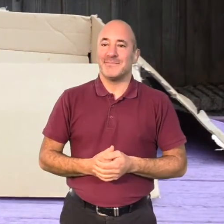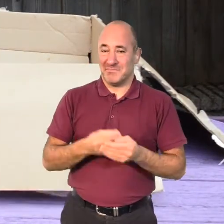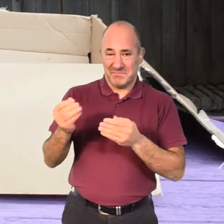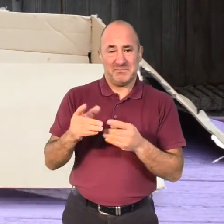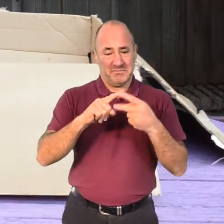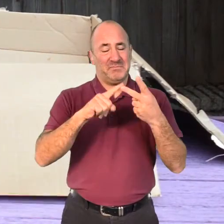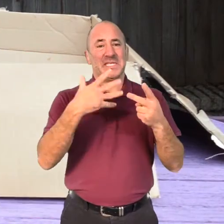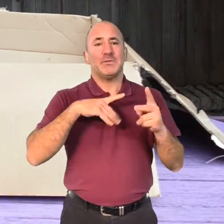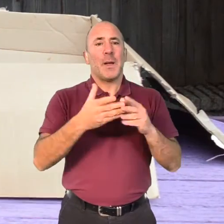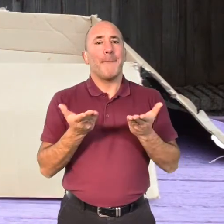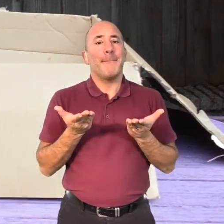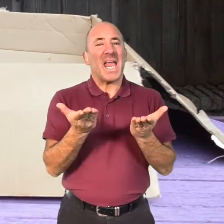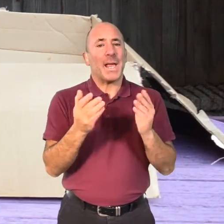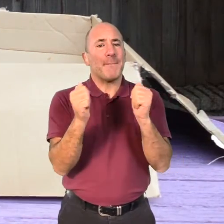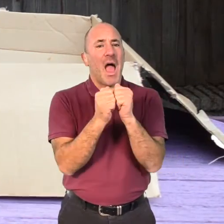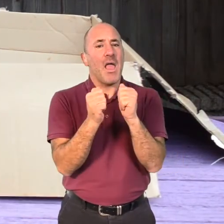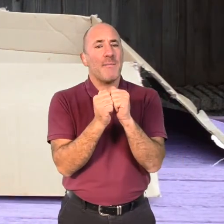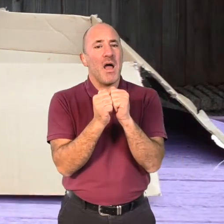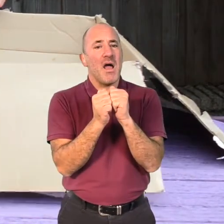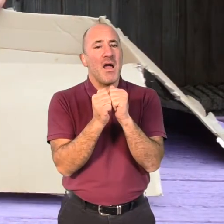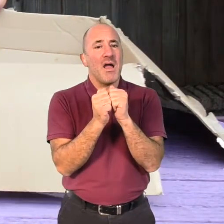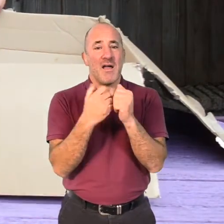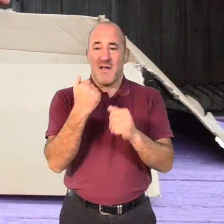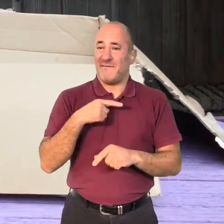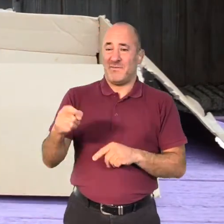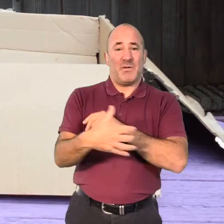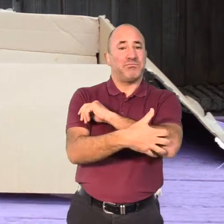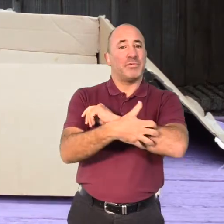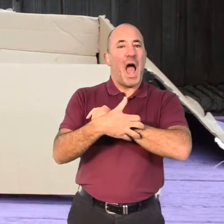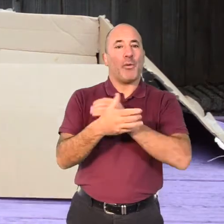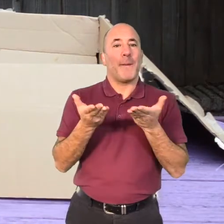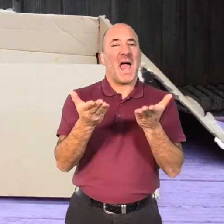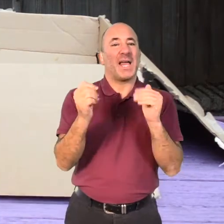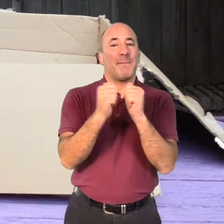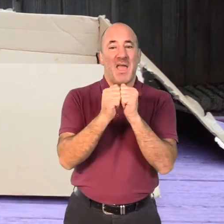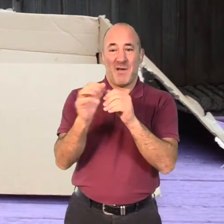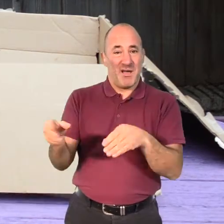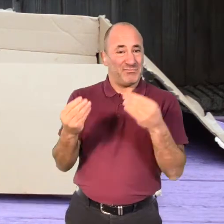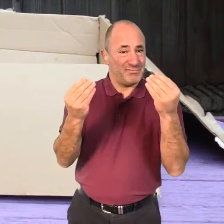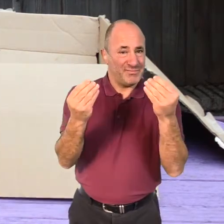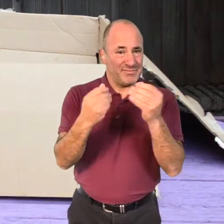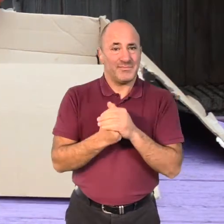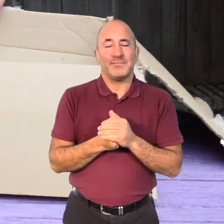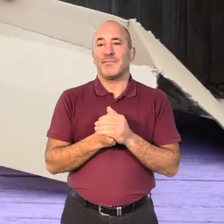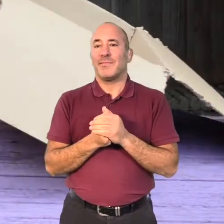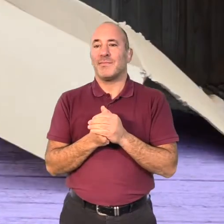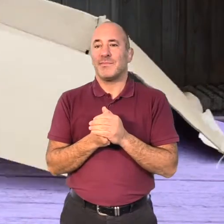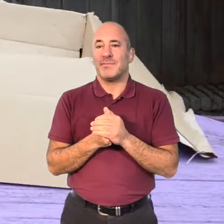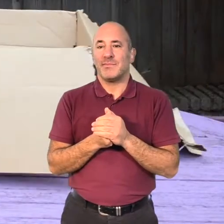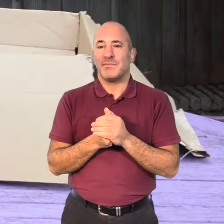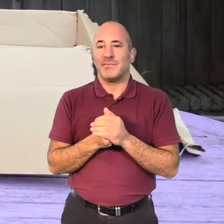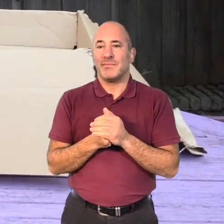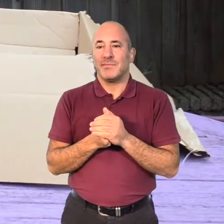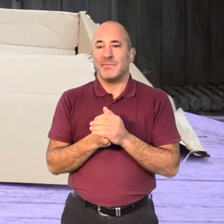You're also going to need some baking paper. I have some brown baking paper here.